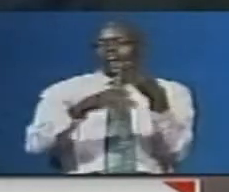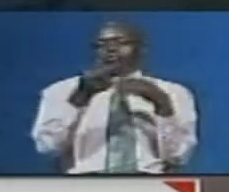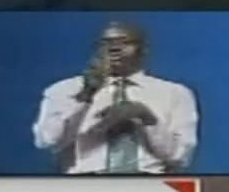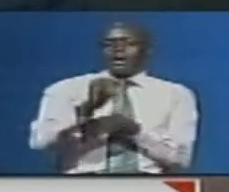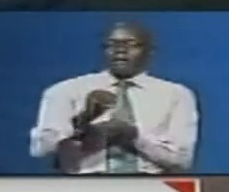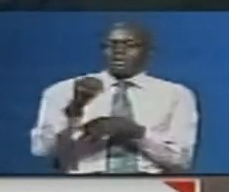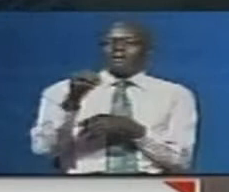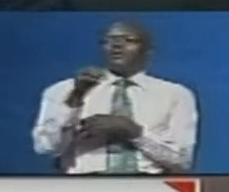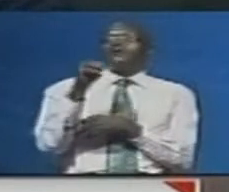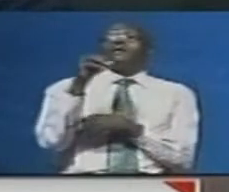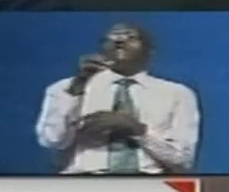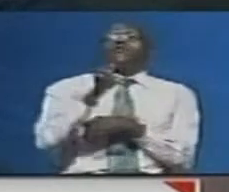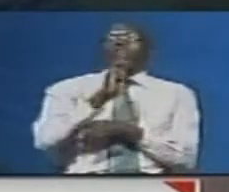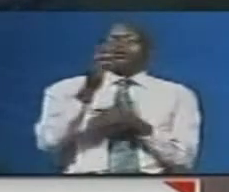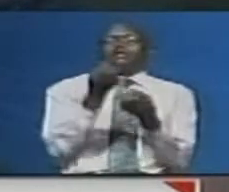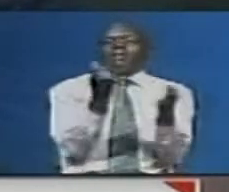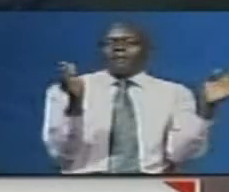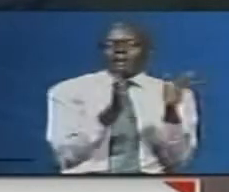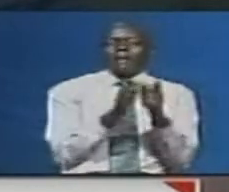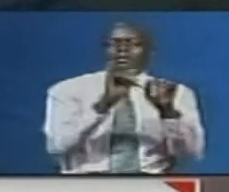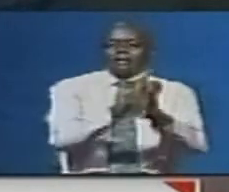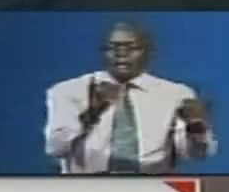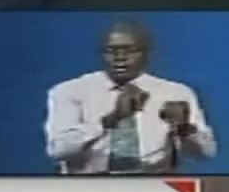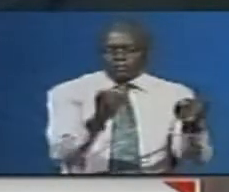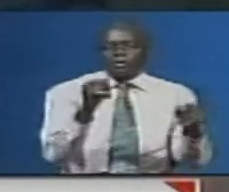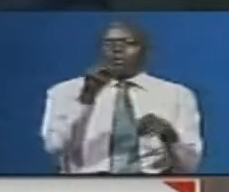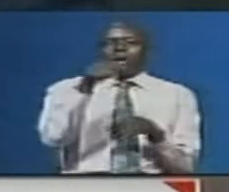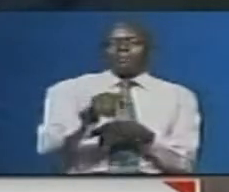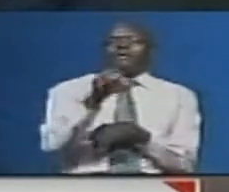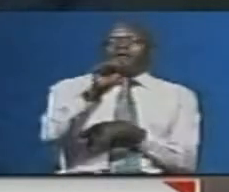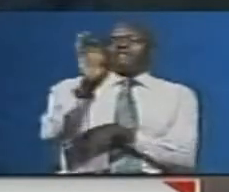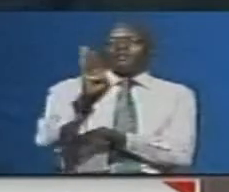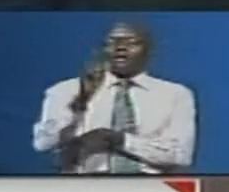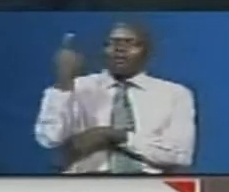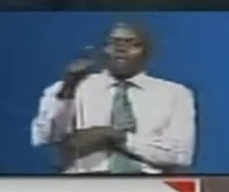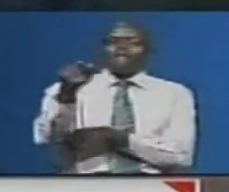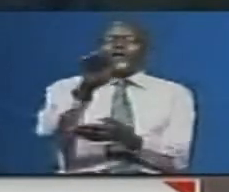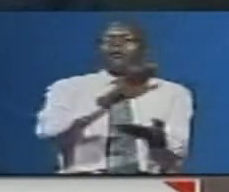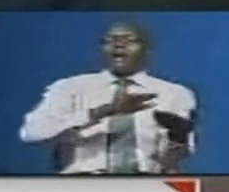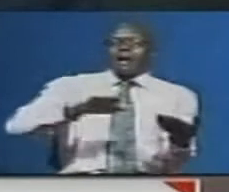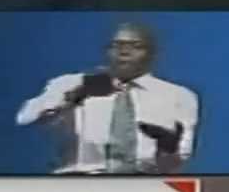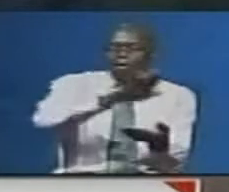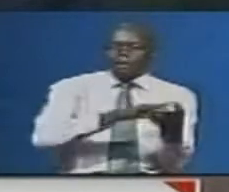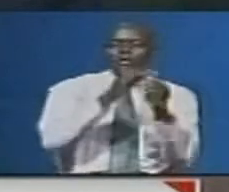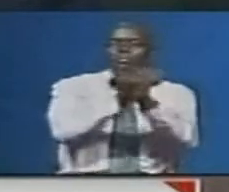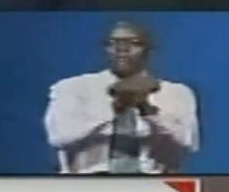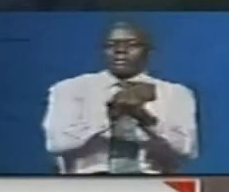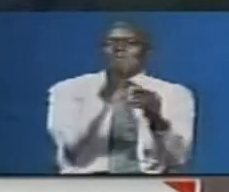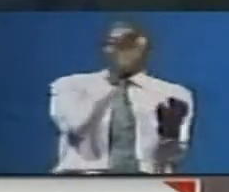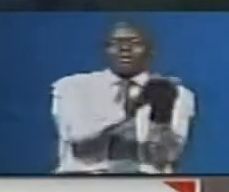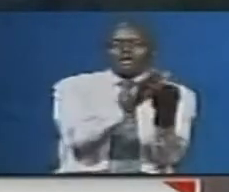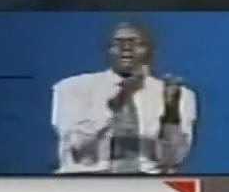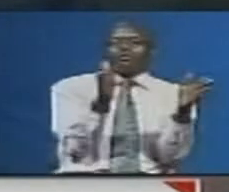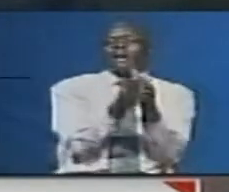4.1 billion for water supply and sanitation, and 1.5 billion for environmental protection, conservation,